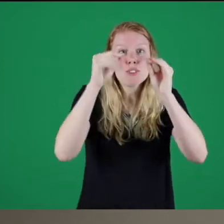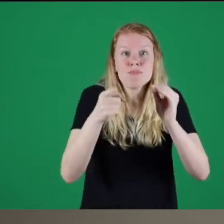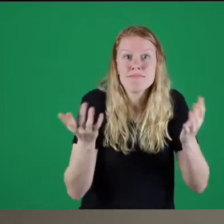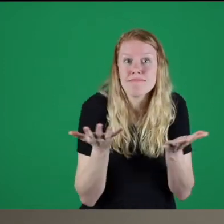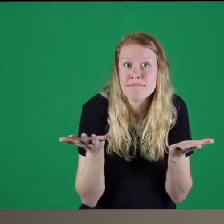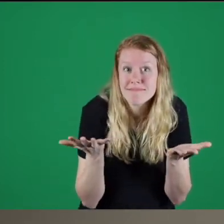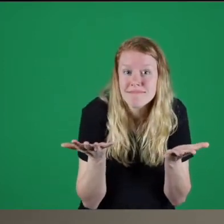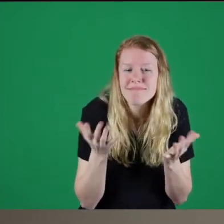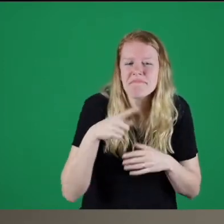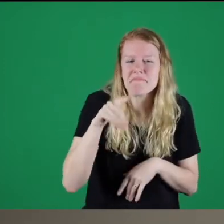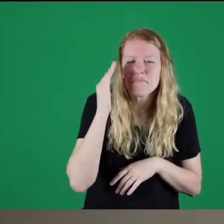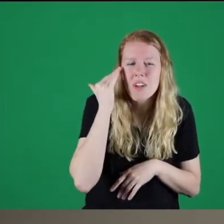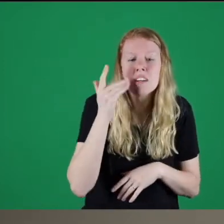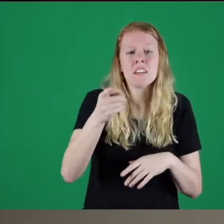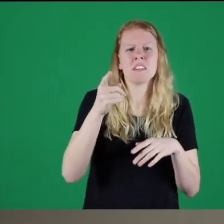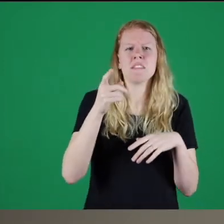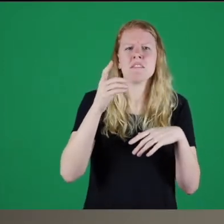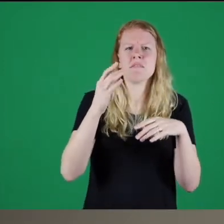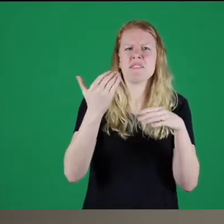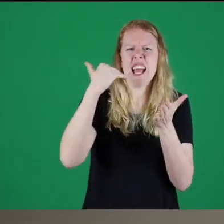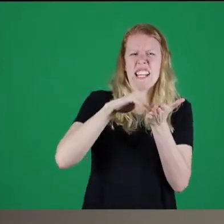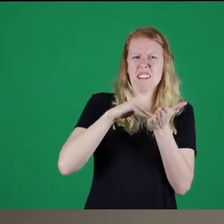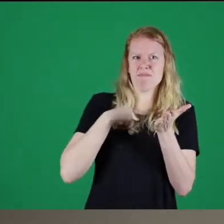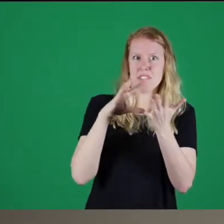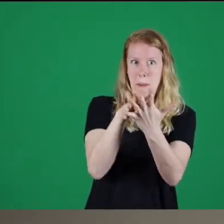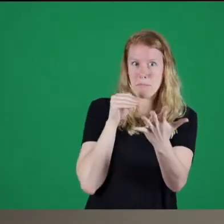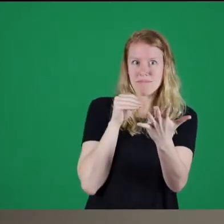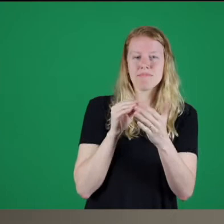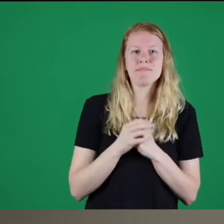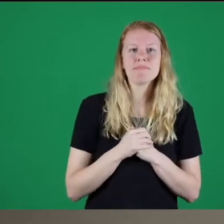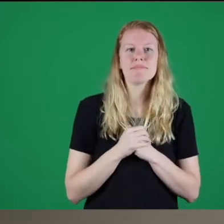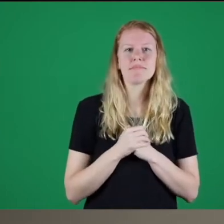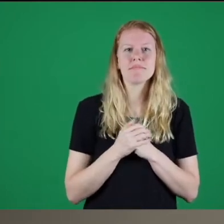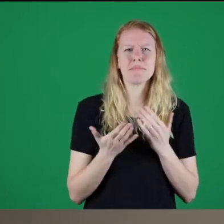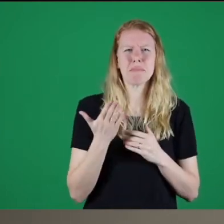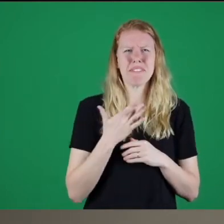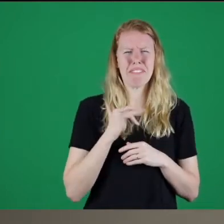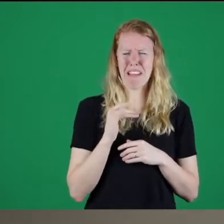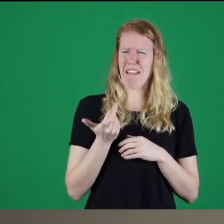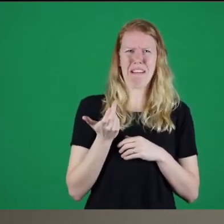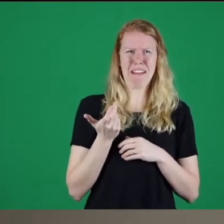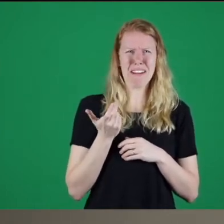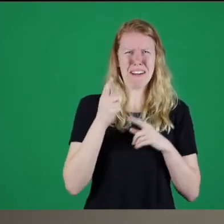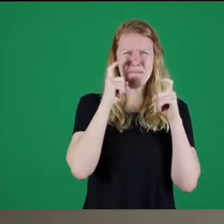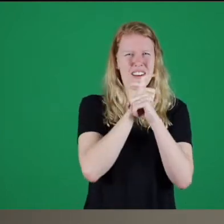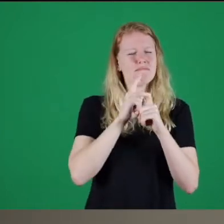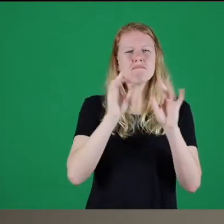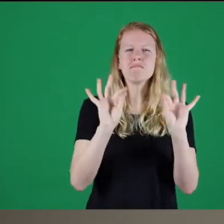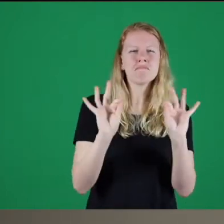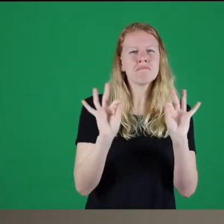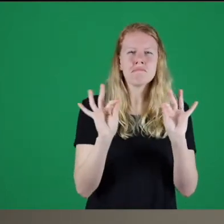us. You need to know this. Just repeat after me. Now, it might be a little difficult, but don't worry. We're going to get on the other side of